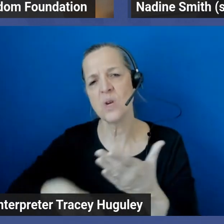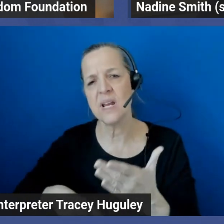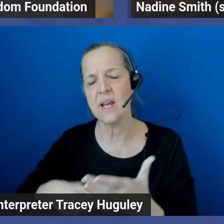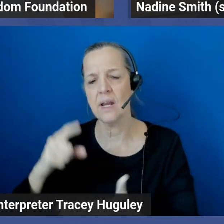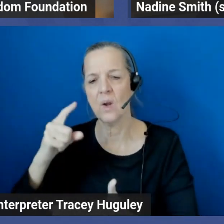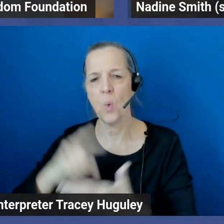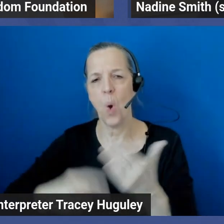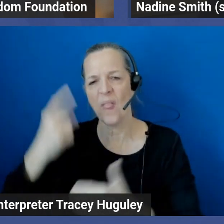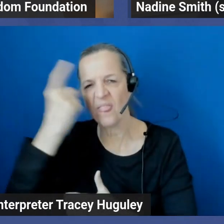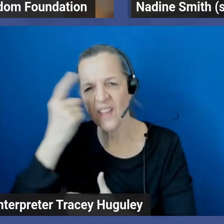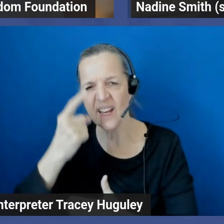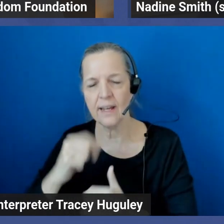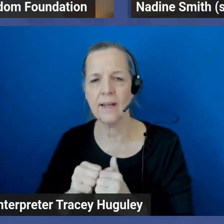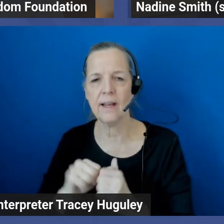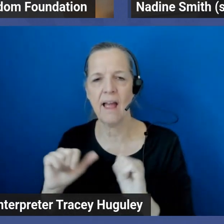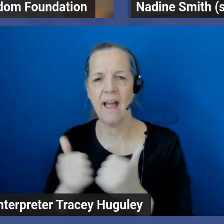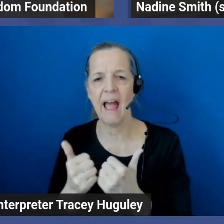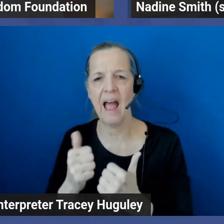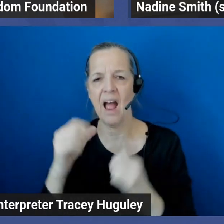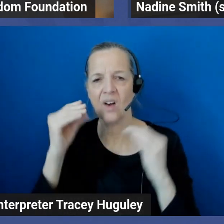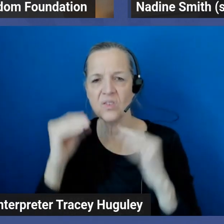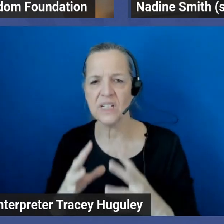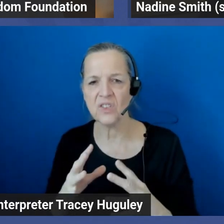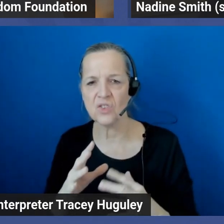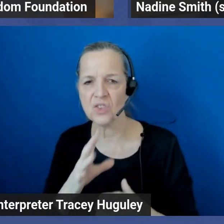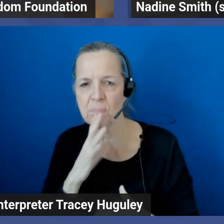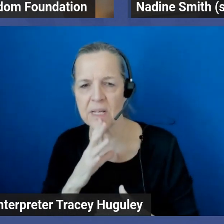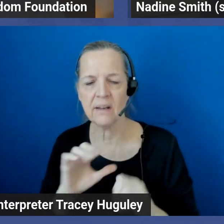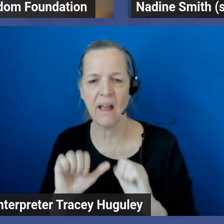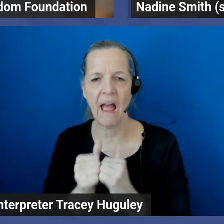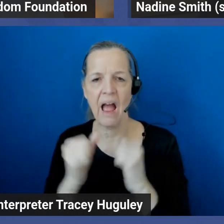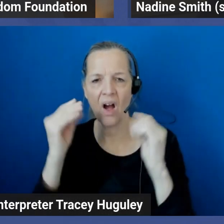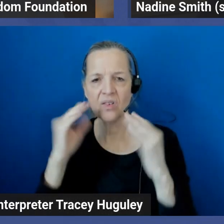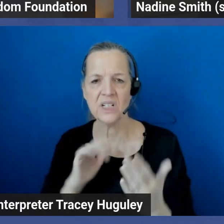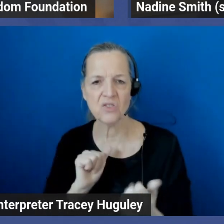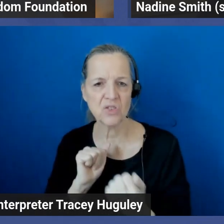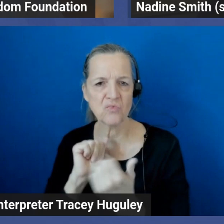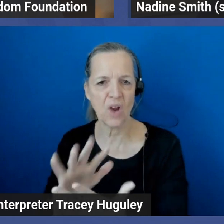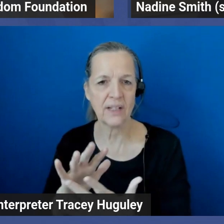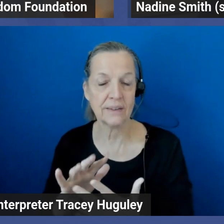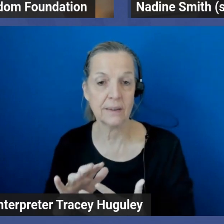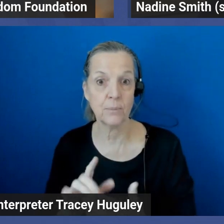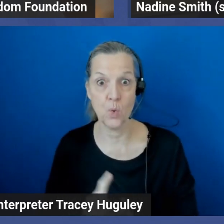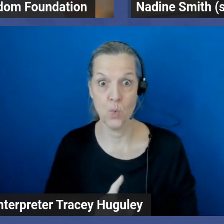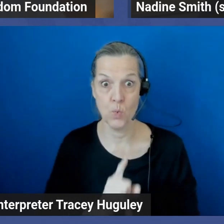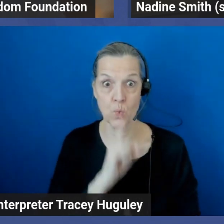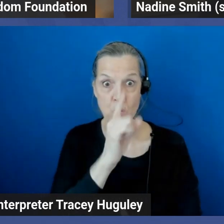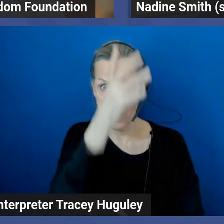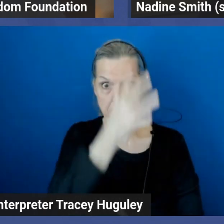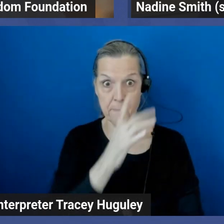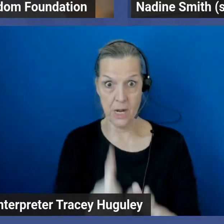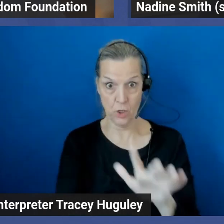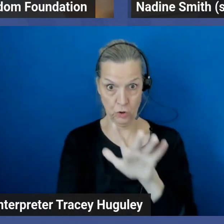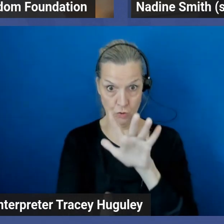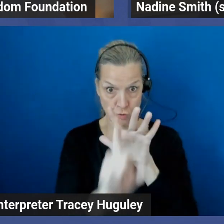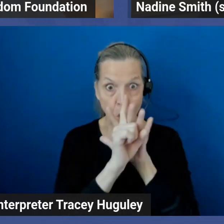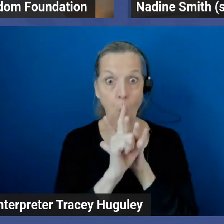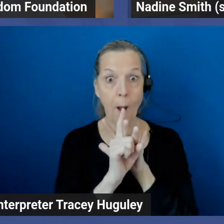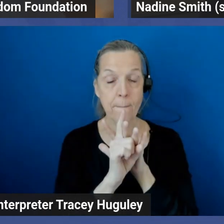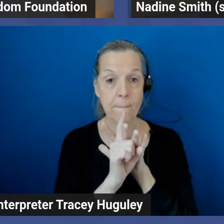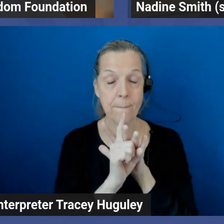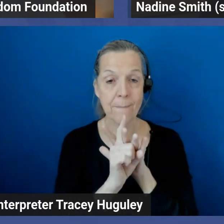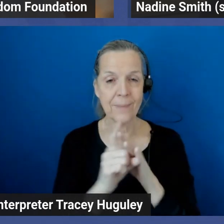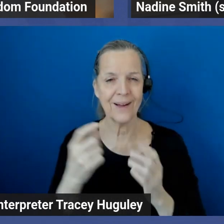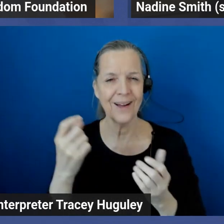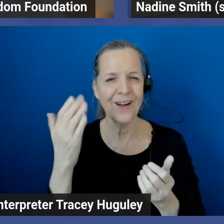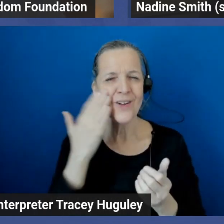say, how their teachers are permitted to address them, all of these things. And when the real parents show up, it's what's that car?